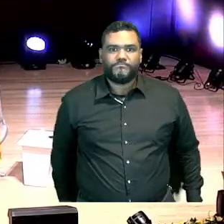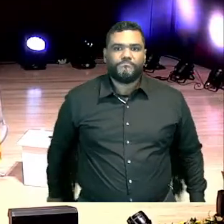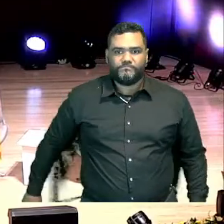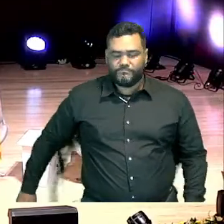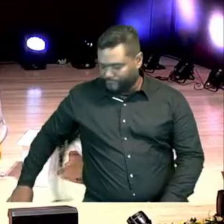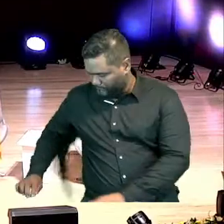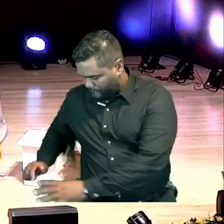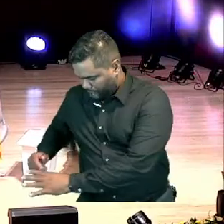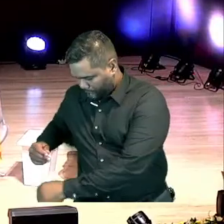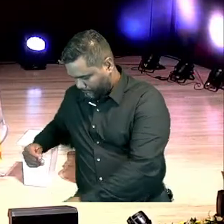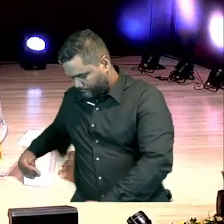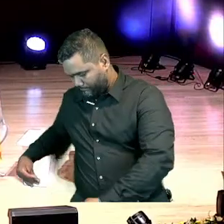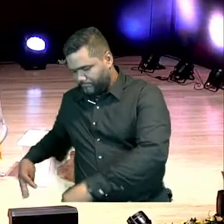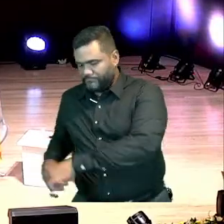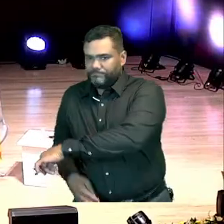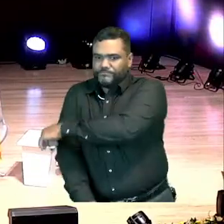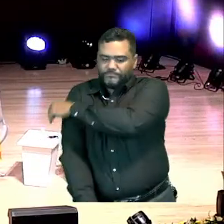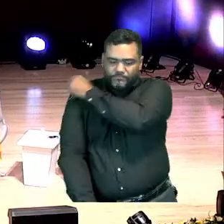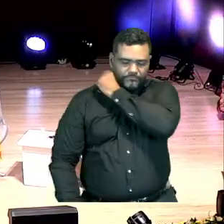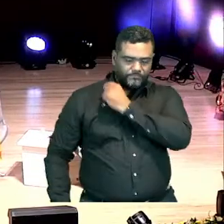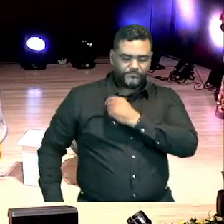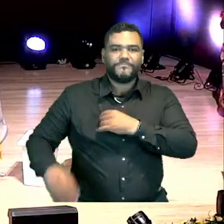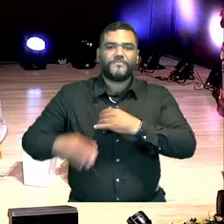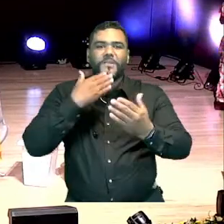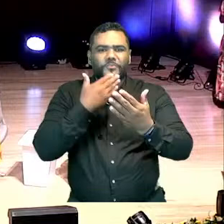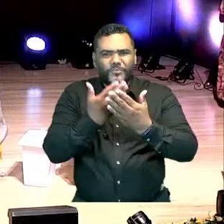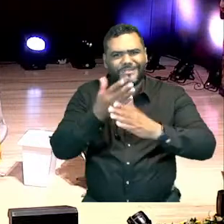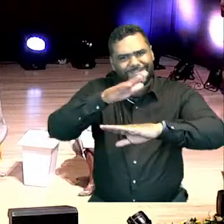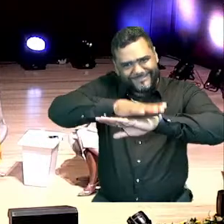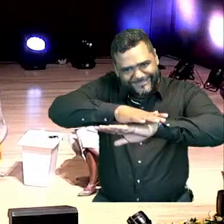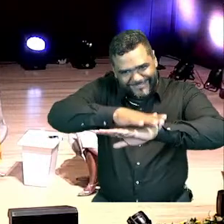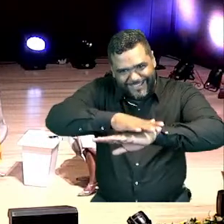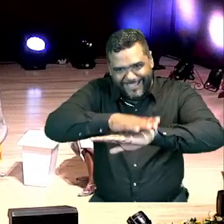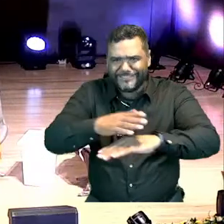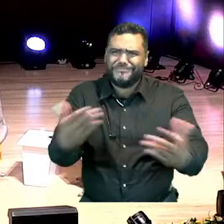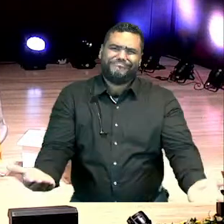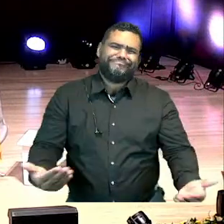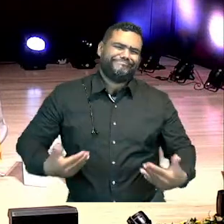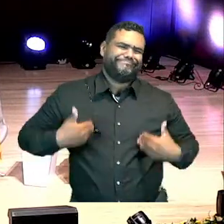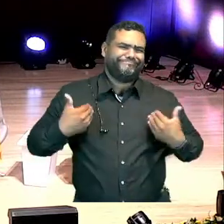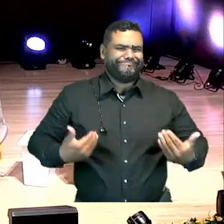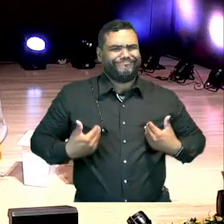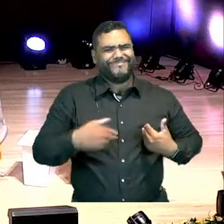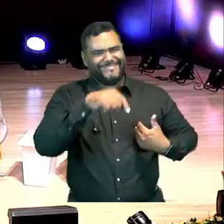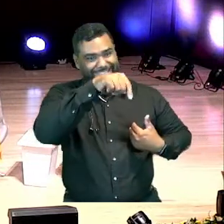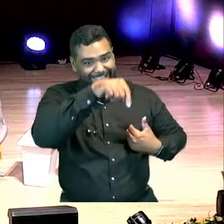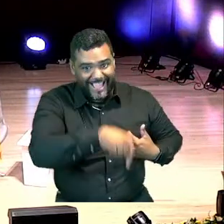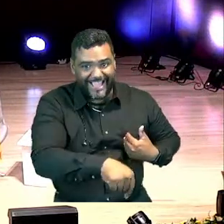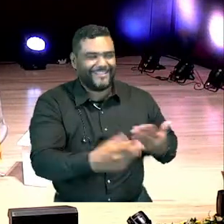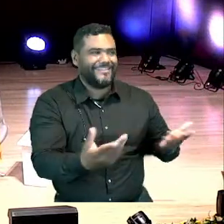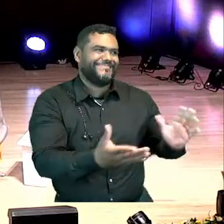gracias. Good afternoon. I am delighted to be part of this panel